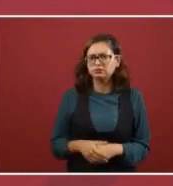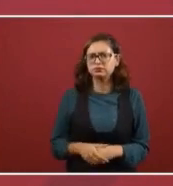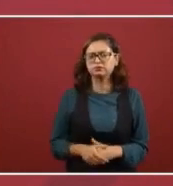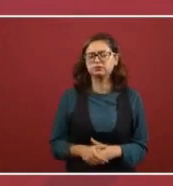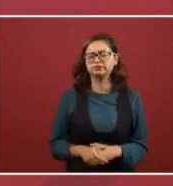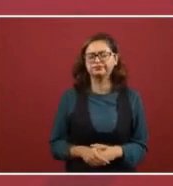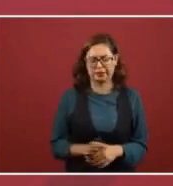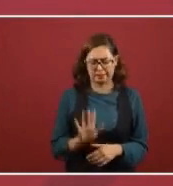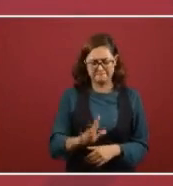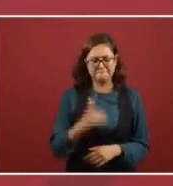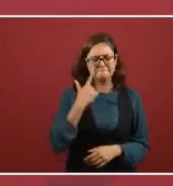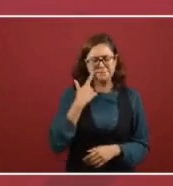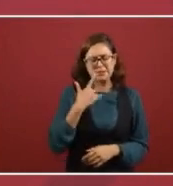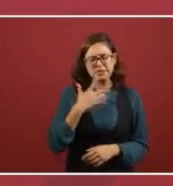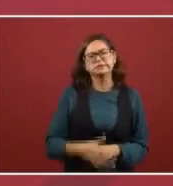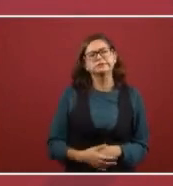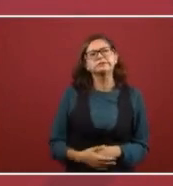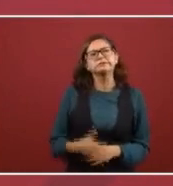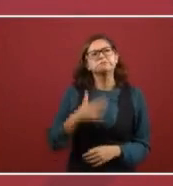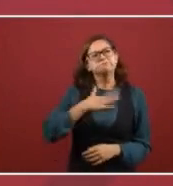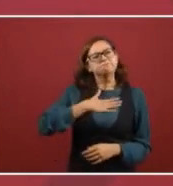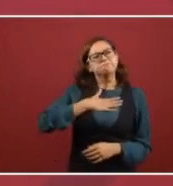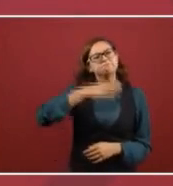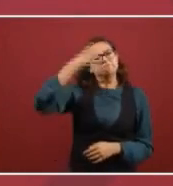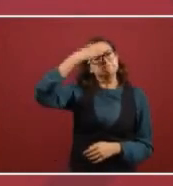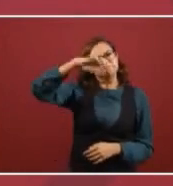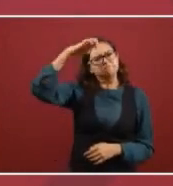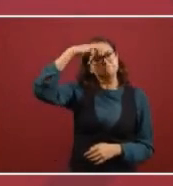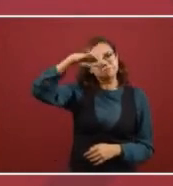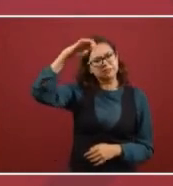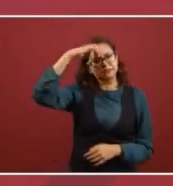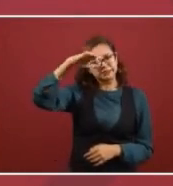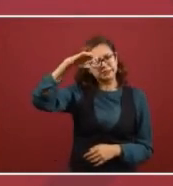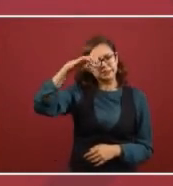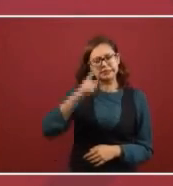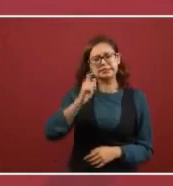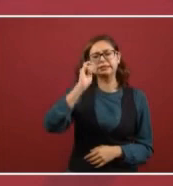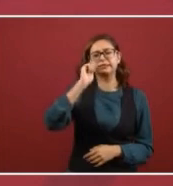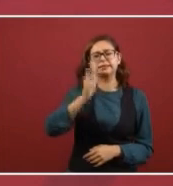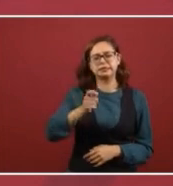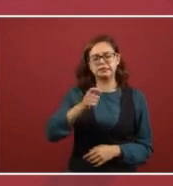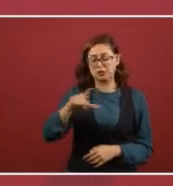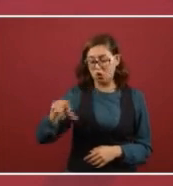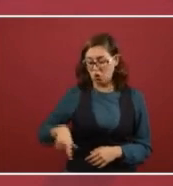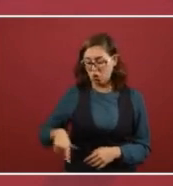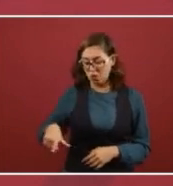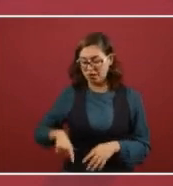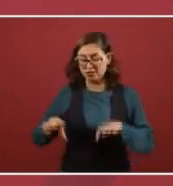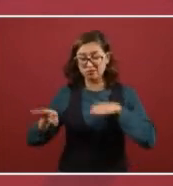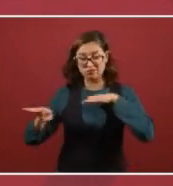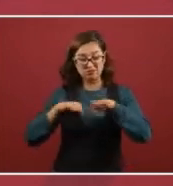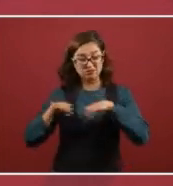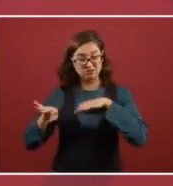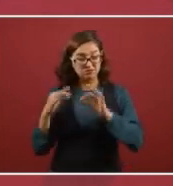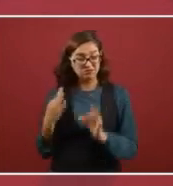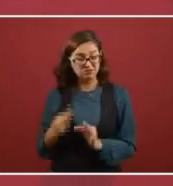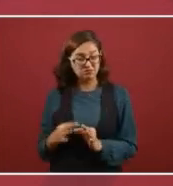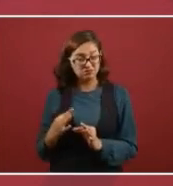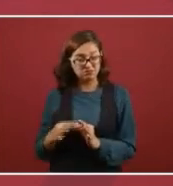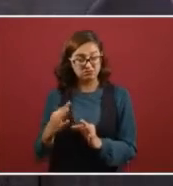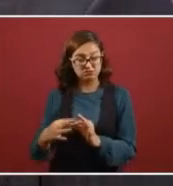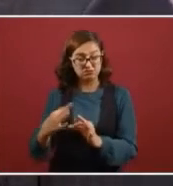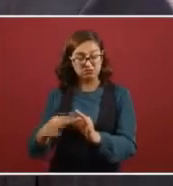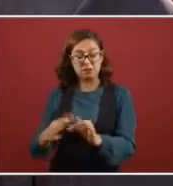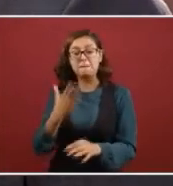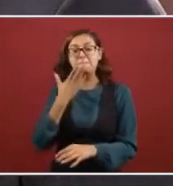have experiencia from experience that buen desempeño en el gobierno no that depende necesariamente does not